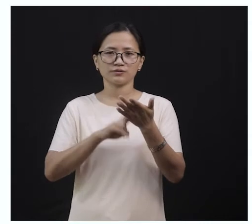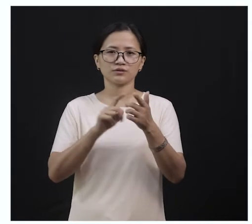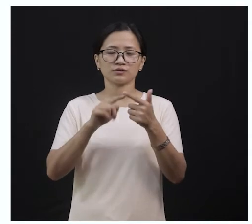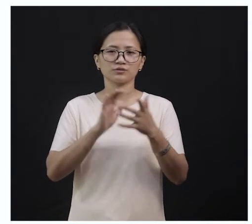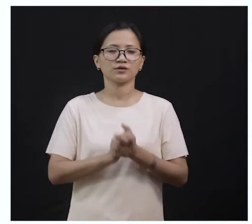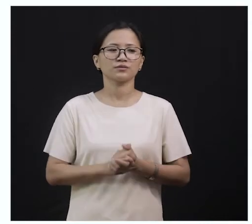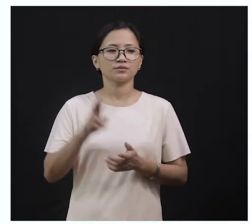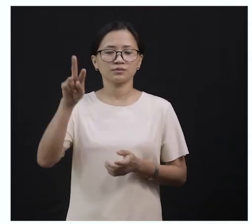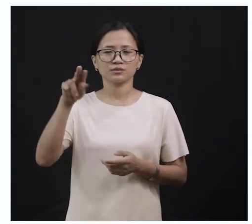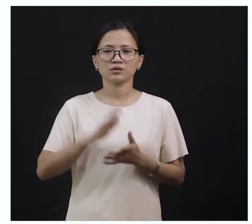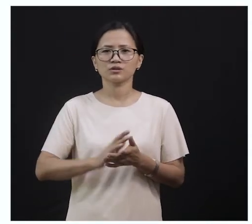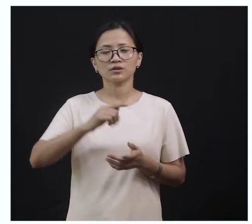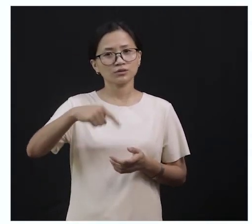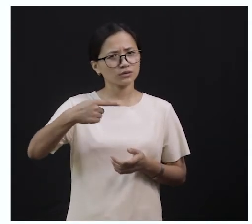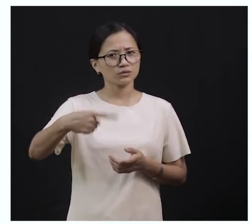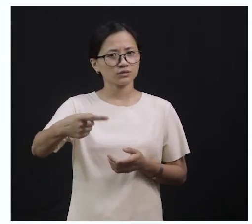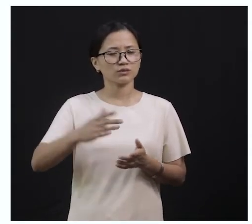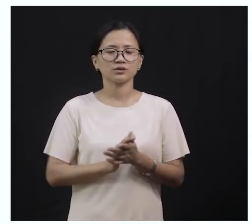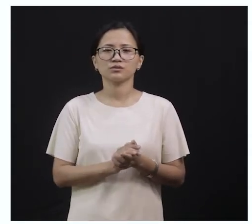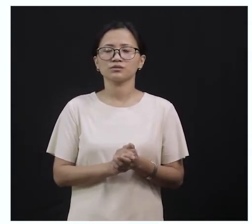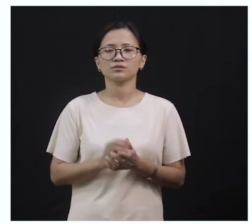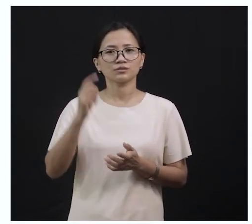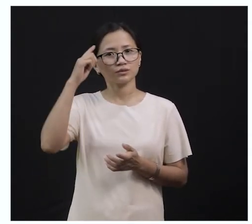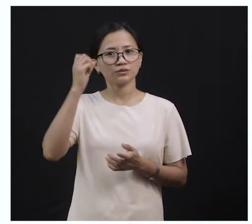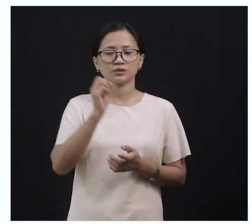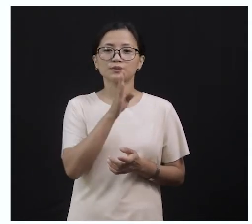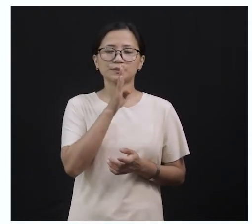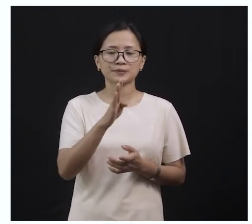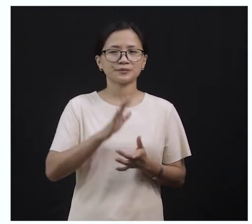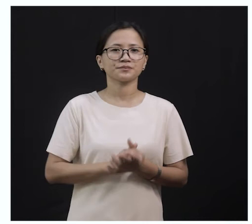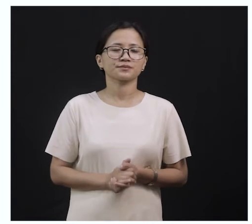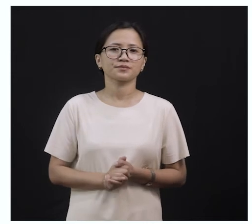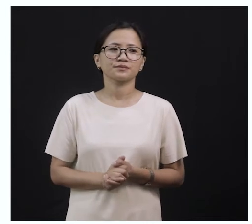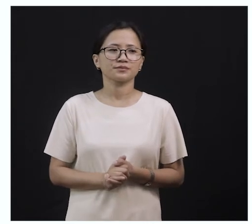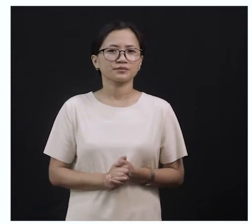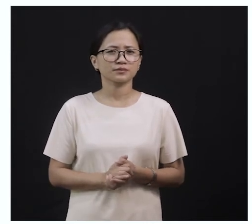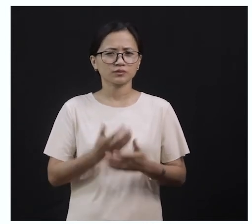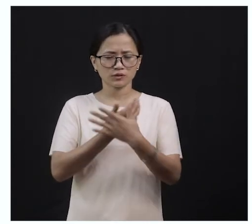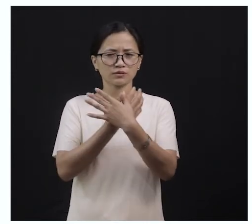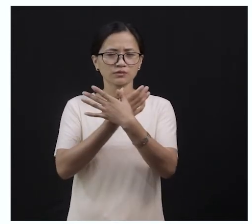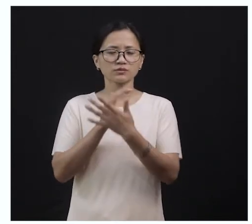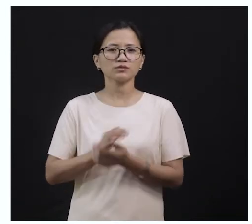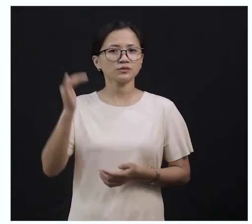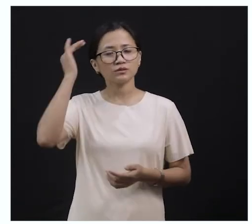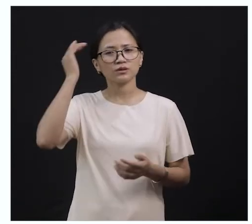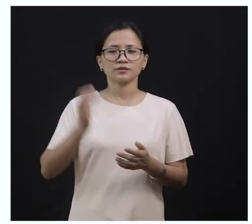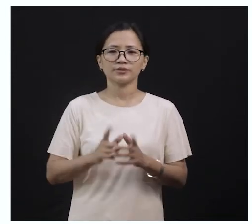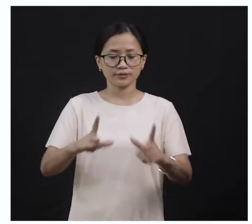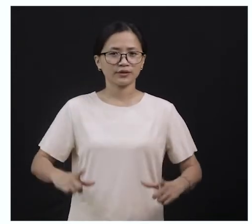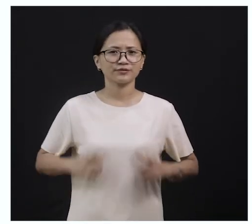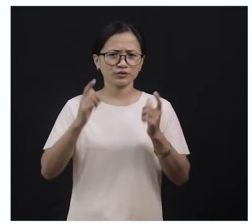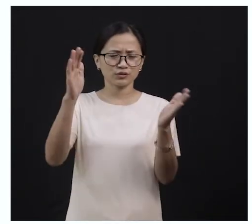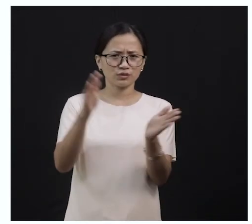T-H-R-I-V-E, thrive. Thrive means continue to be. See, the butterfly, though they know that their life is